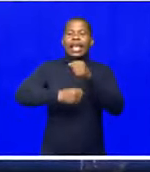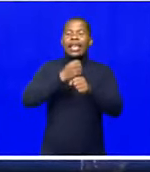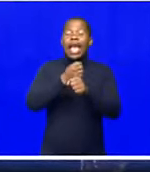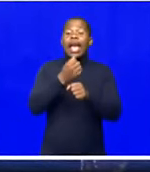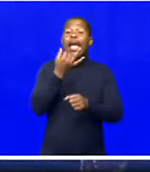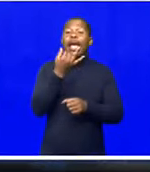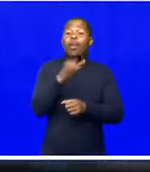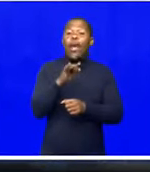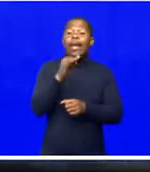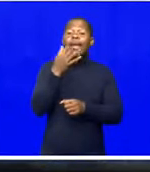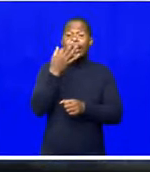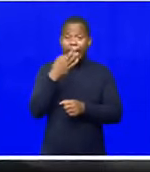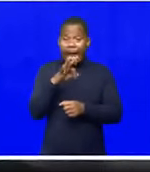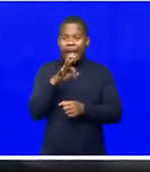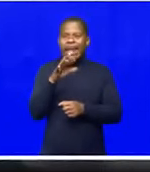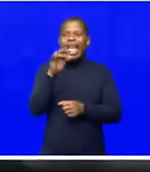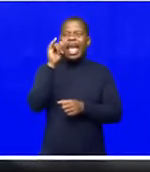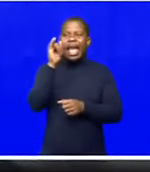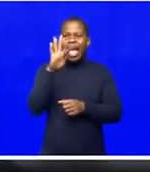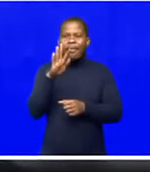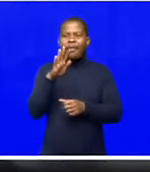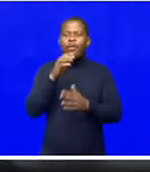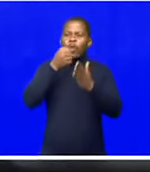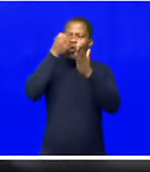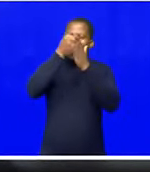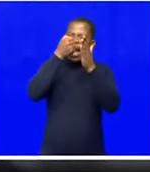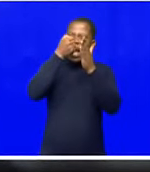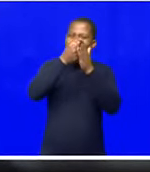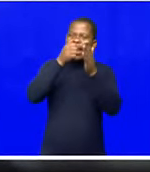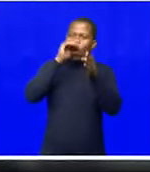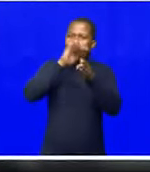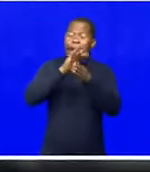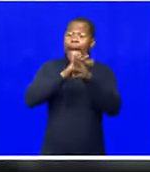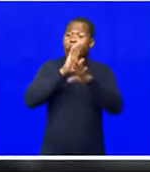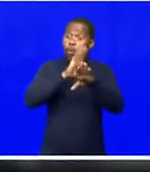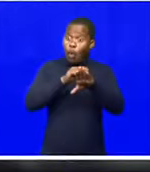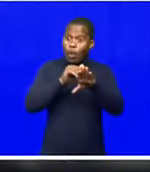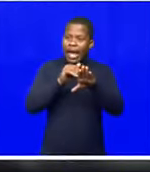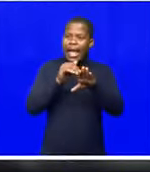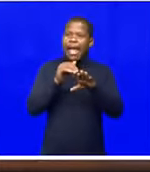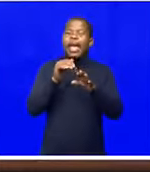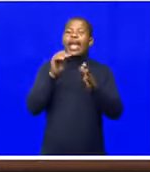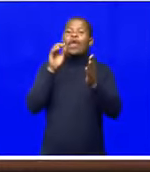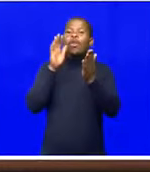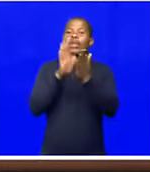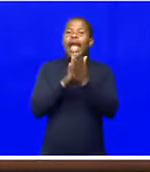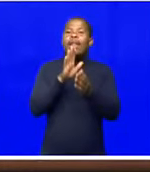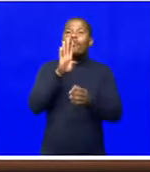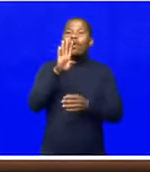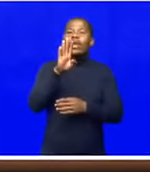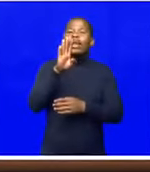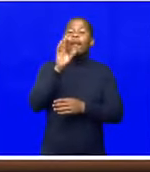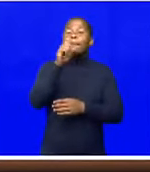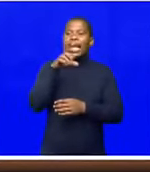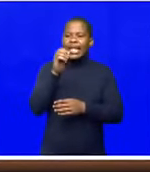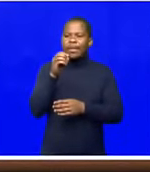2030 if more aggressive preventive measures are not taken starting today.